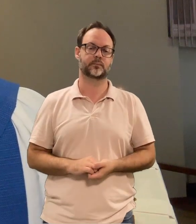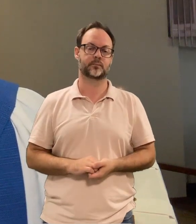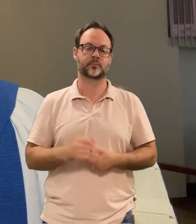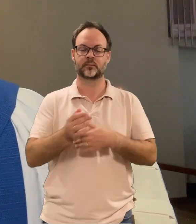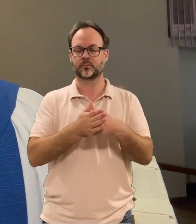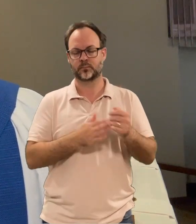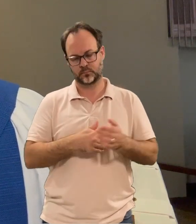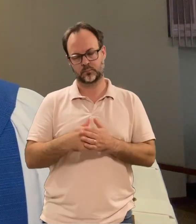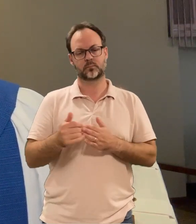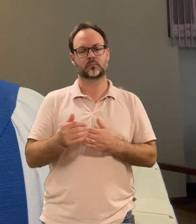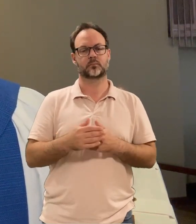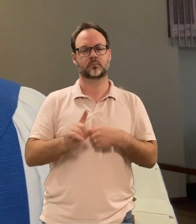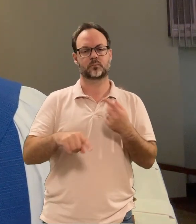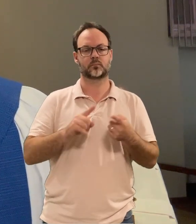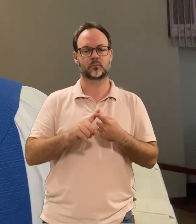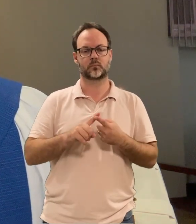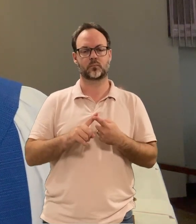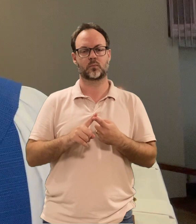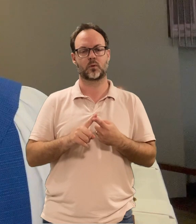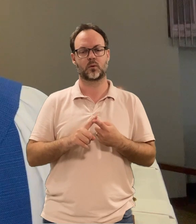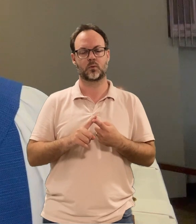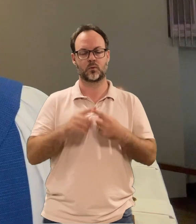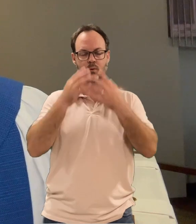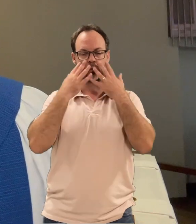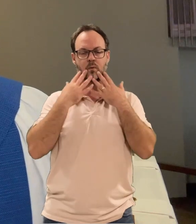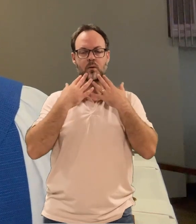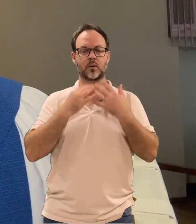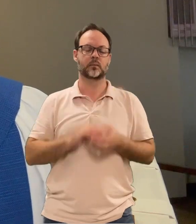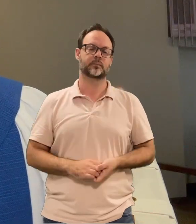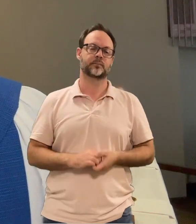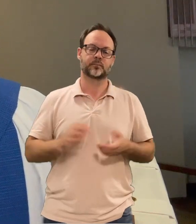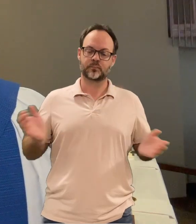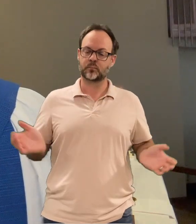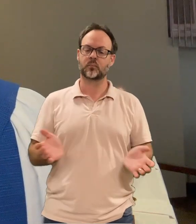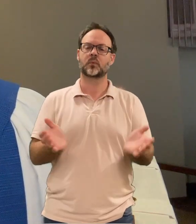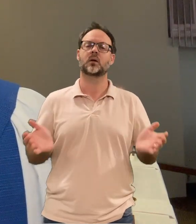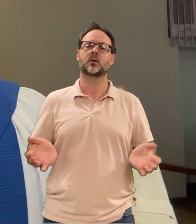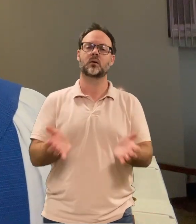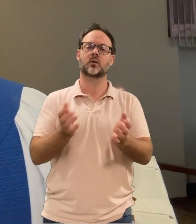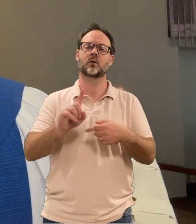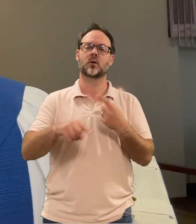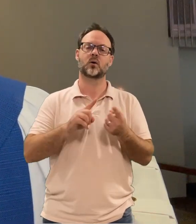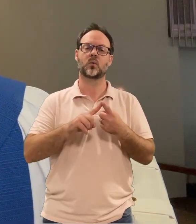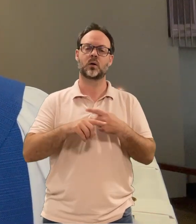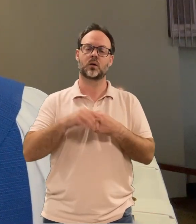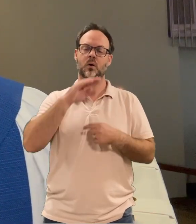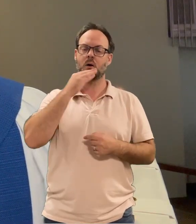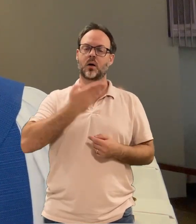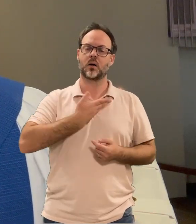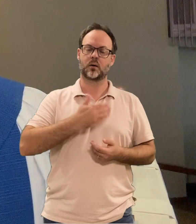are weak, to comfort you when you mourn, to encourage